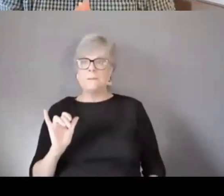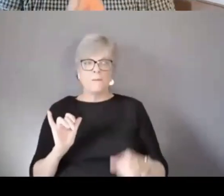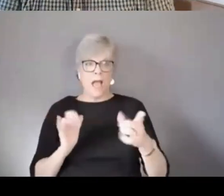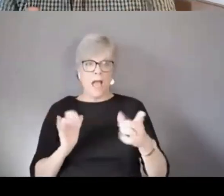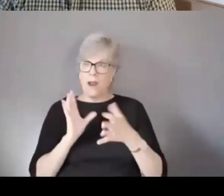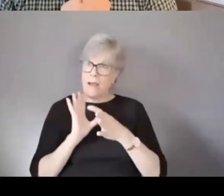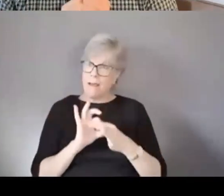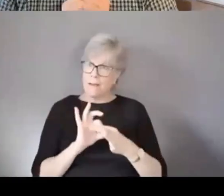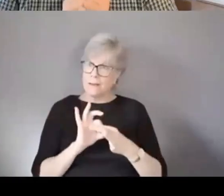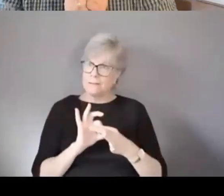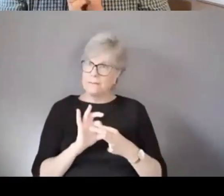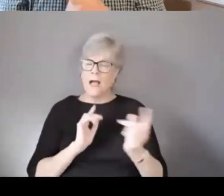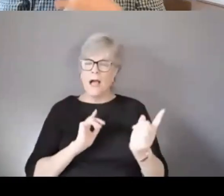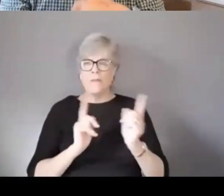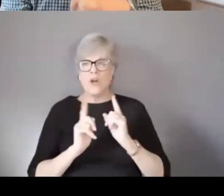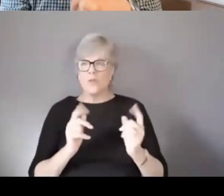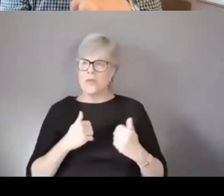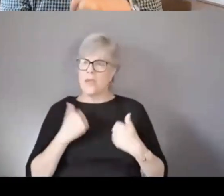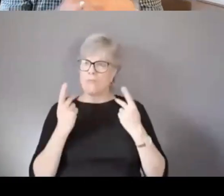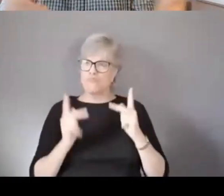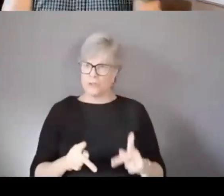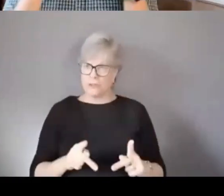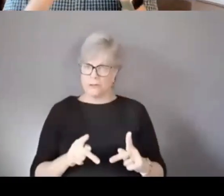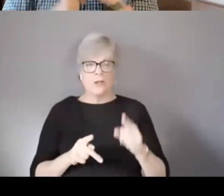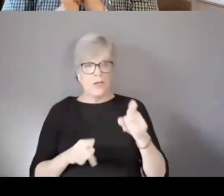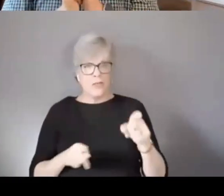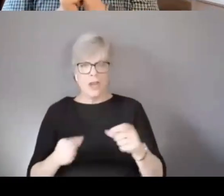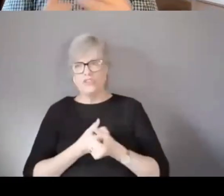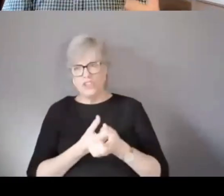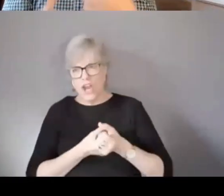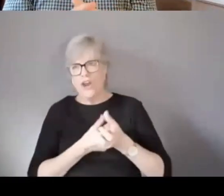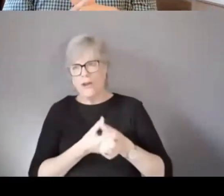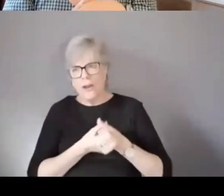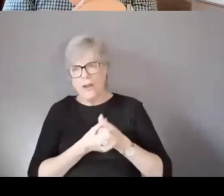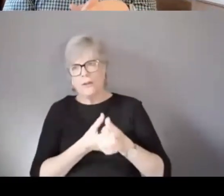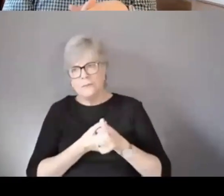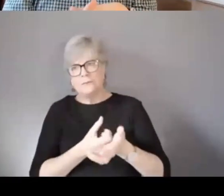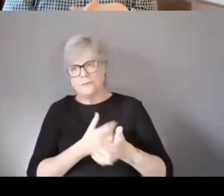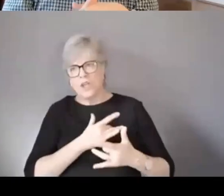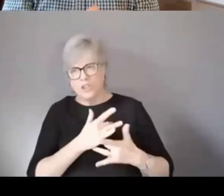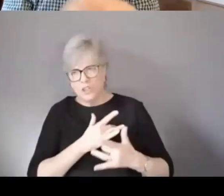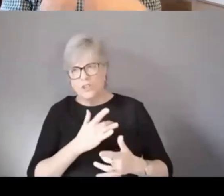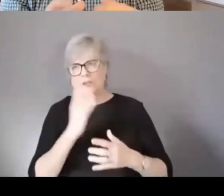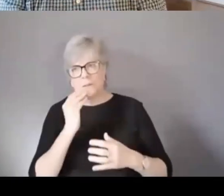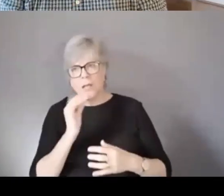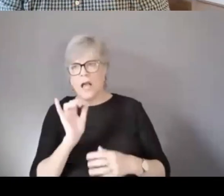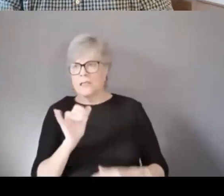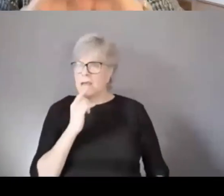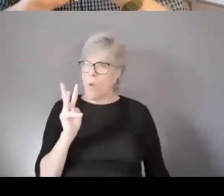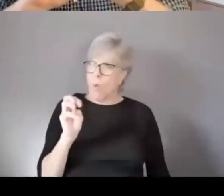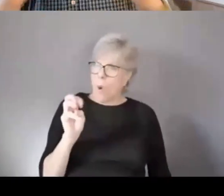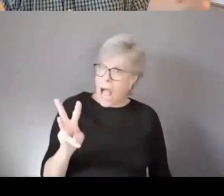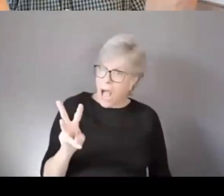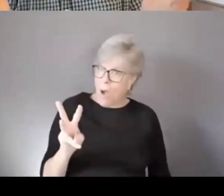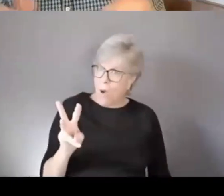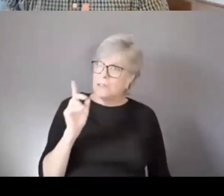connect. I'm talking with a young person and they're sharing their experience with me or their concern. And I might say like, wow, it sounds like